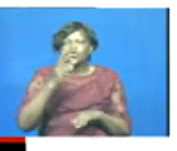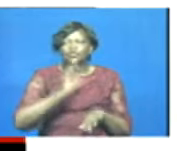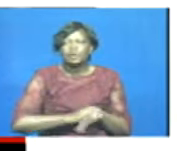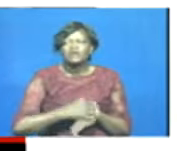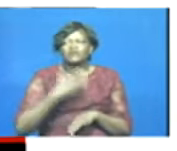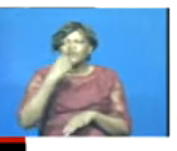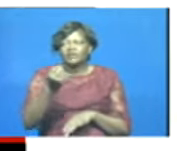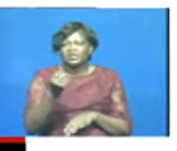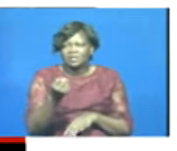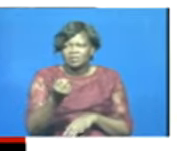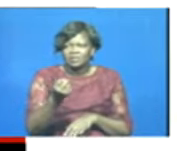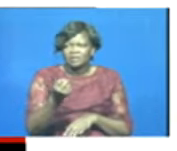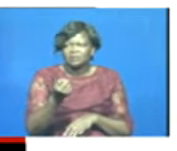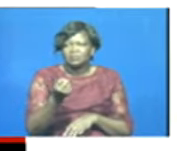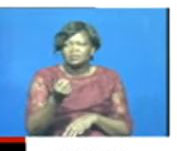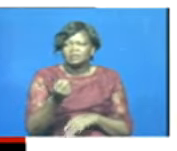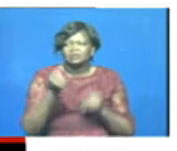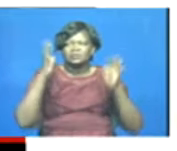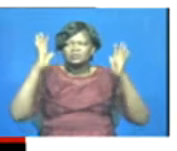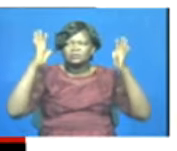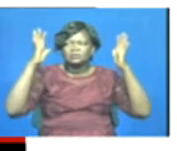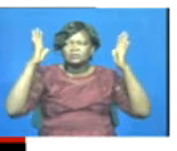500.